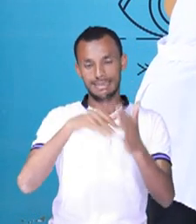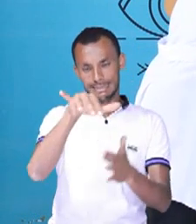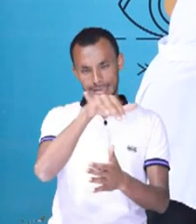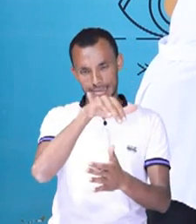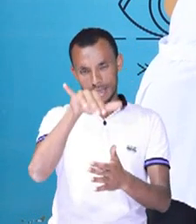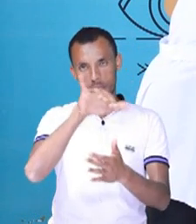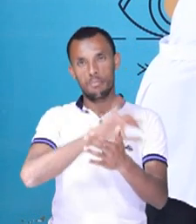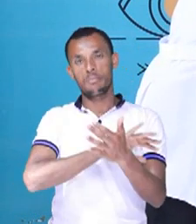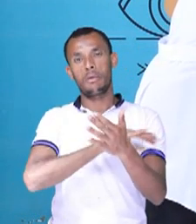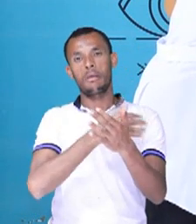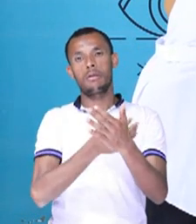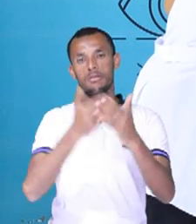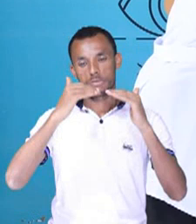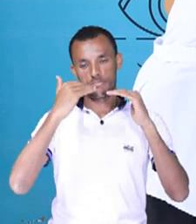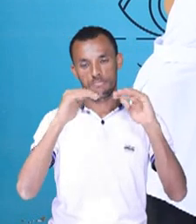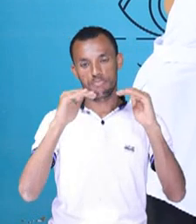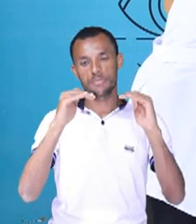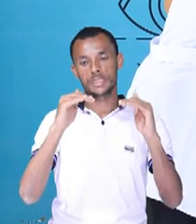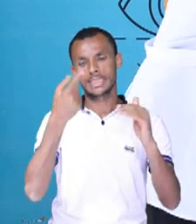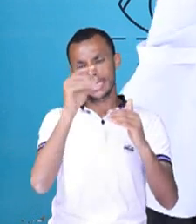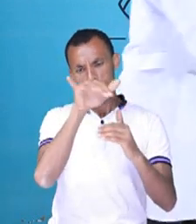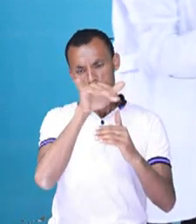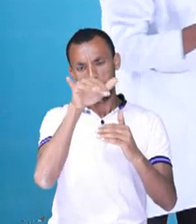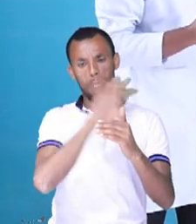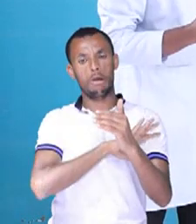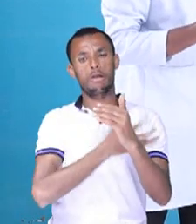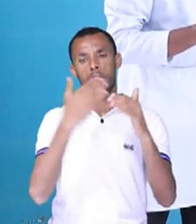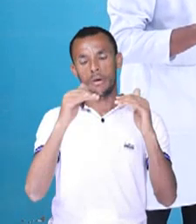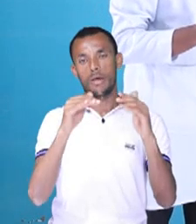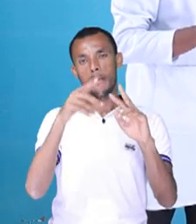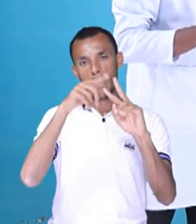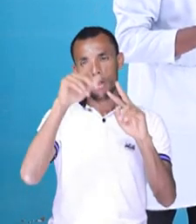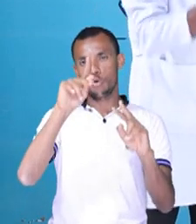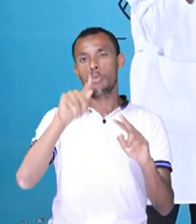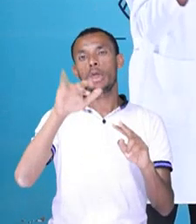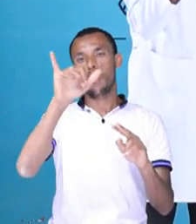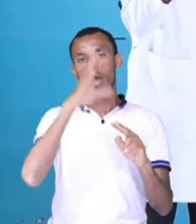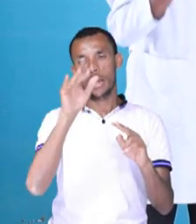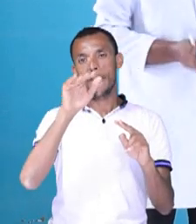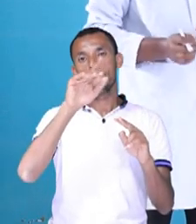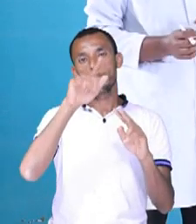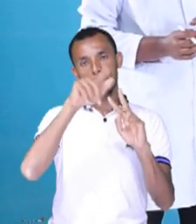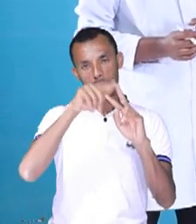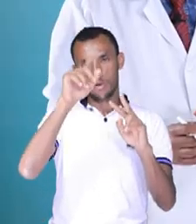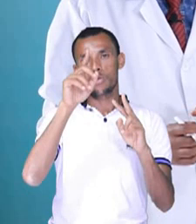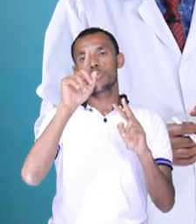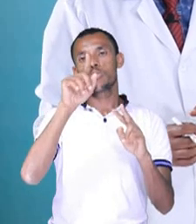energy level. The same energy level. That means pi 2py and pi 2pz, the same energy